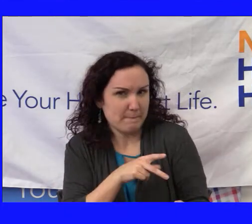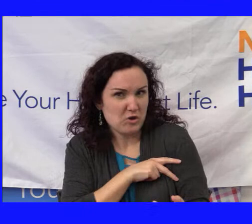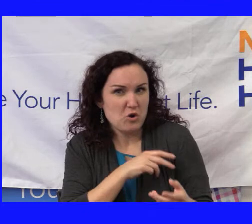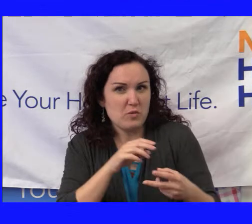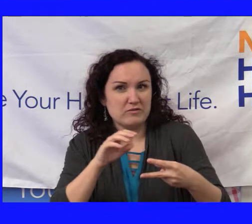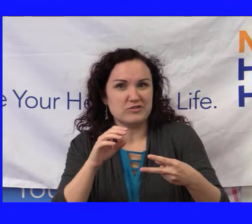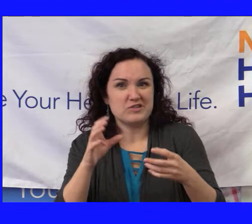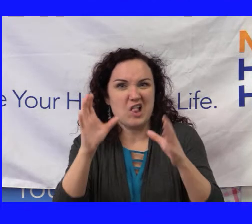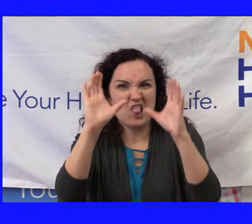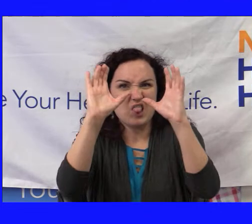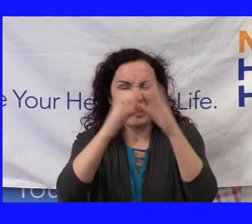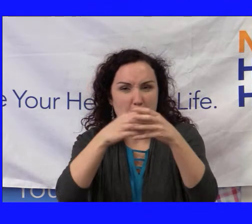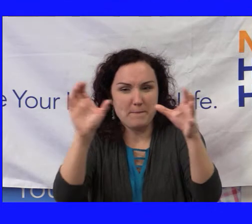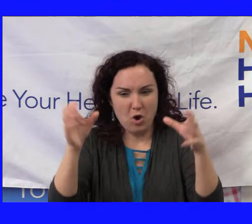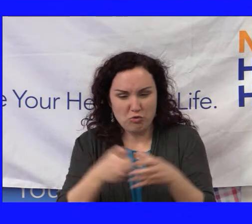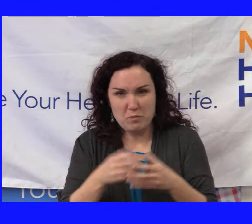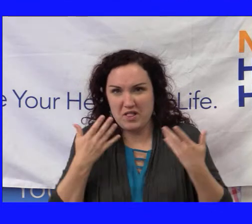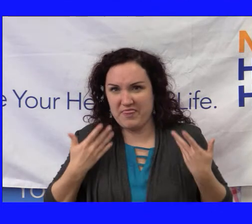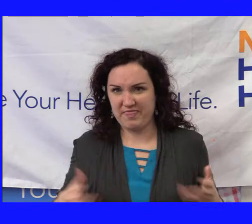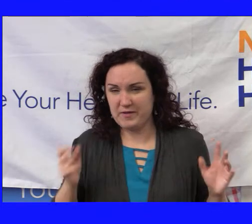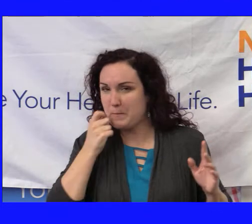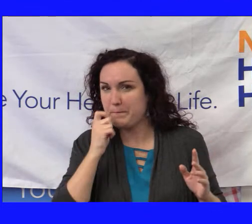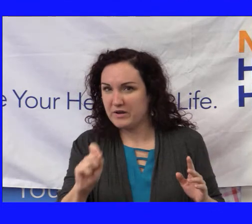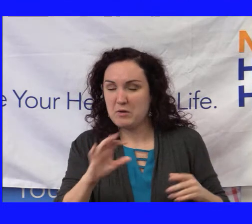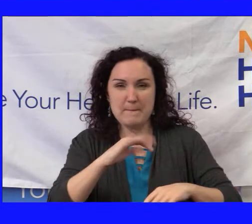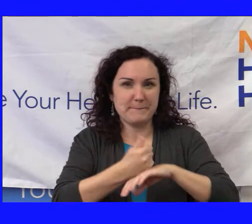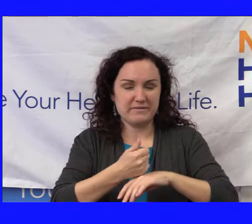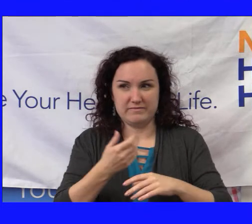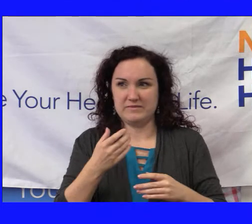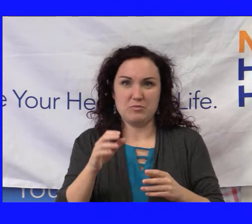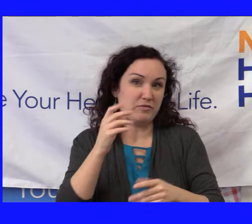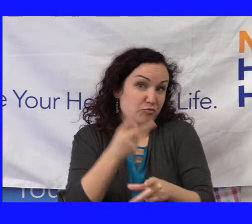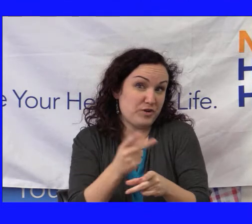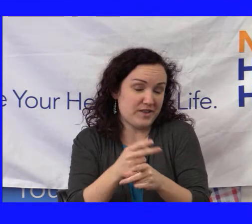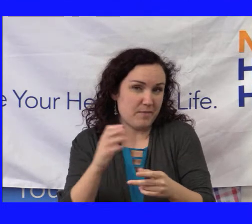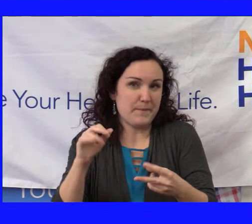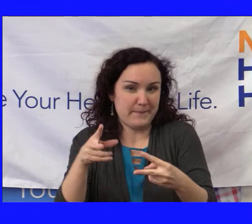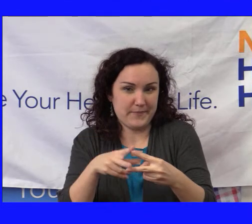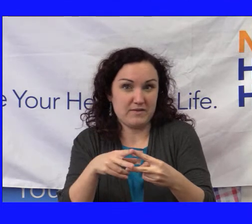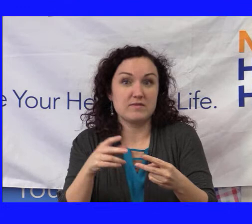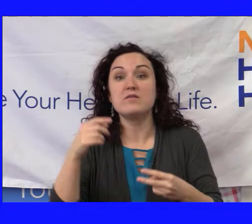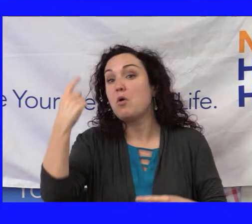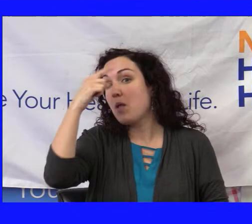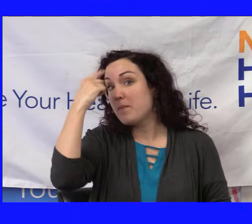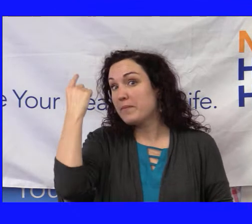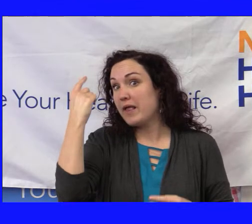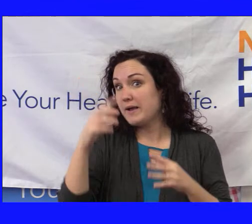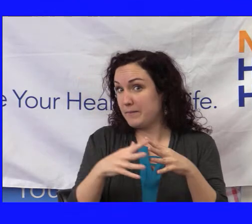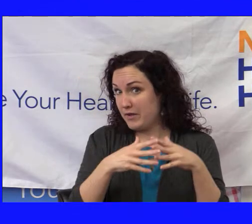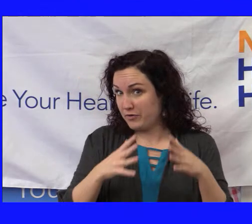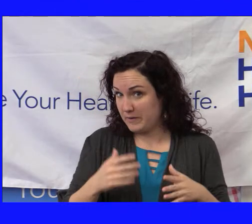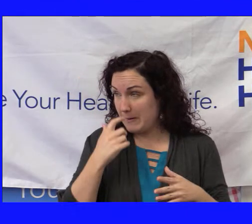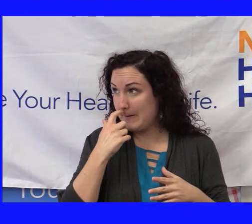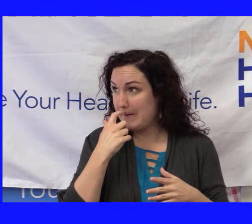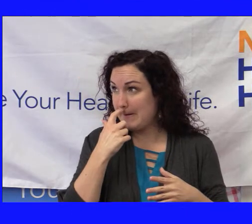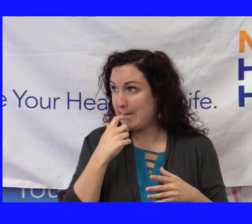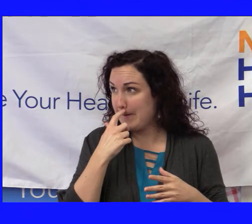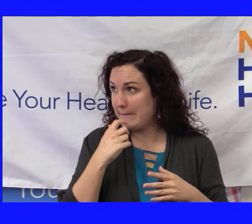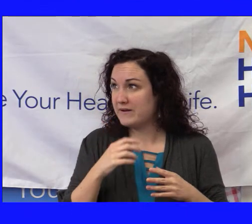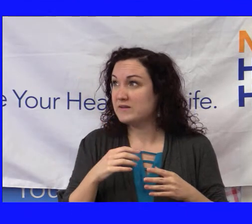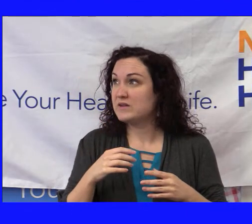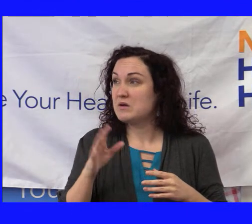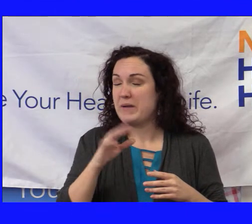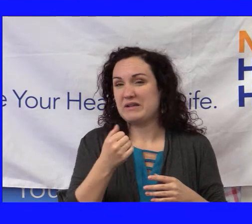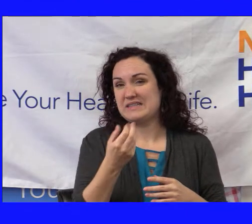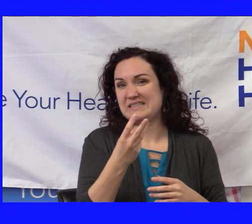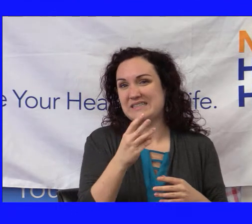social groups and thus unfortunately treating them based on that grouping. For Black Americans, the equations reported a 16 to